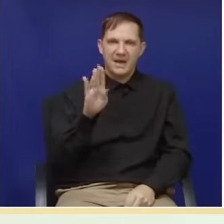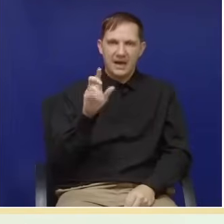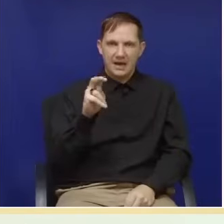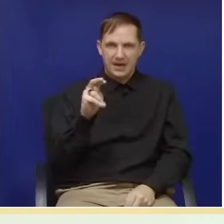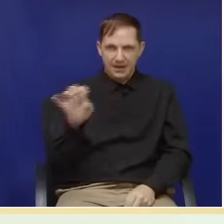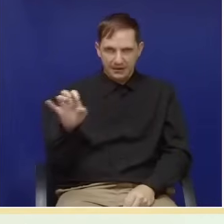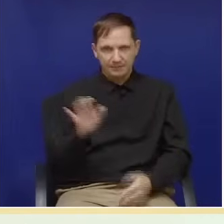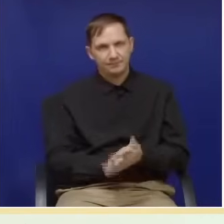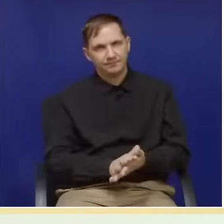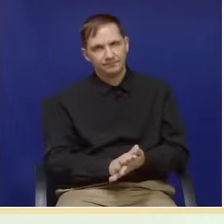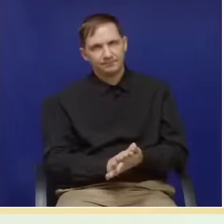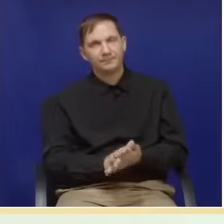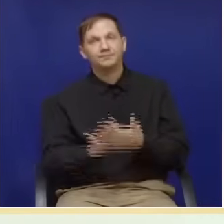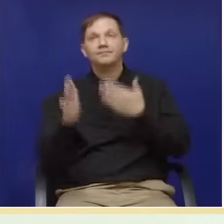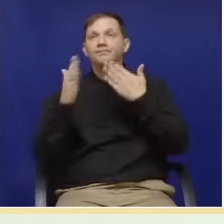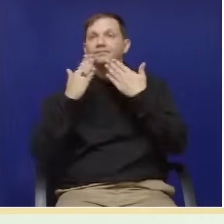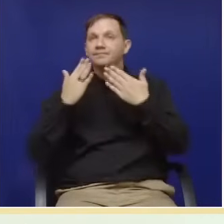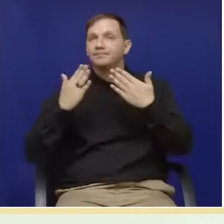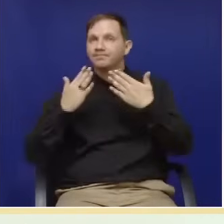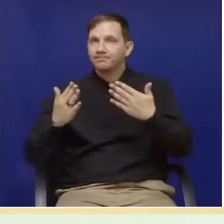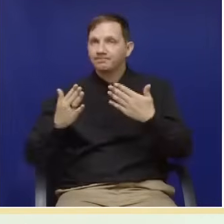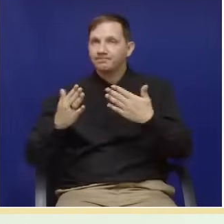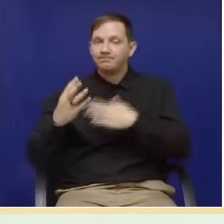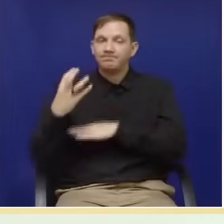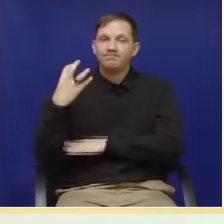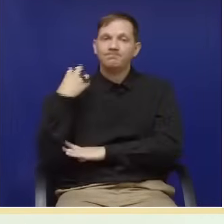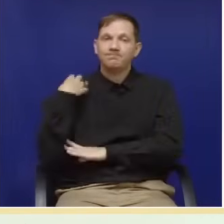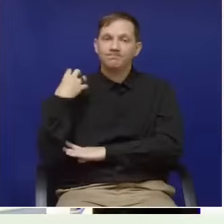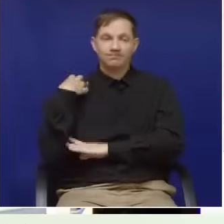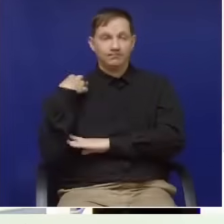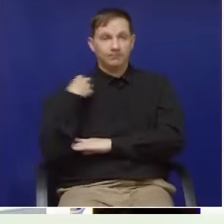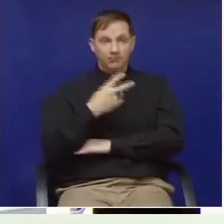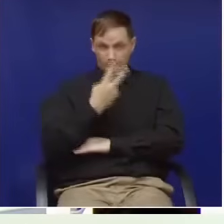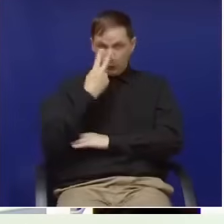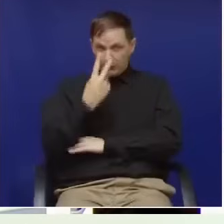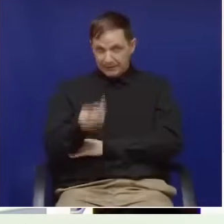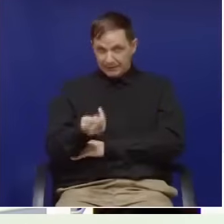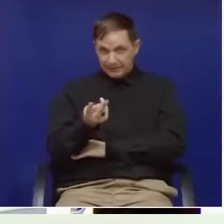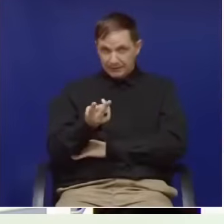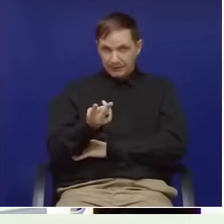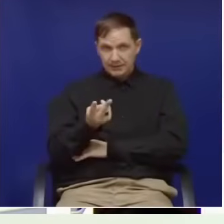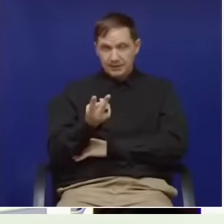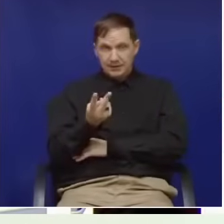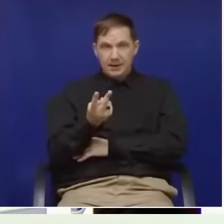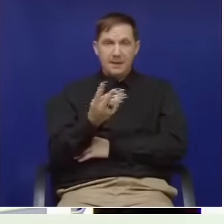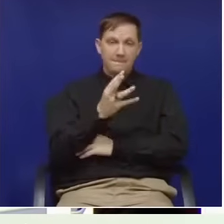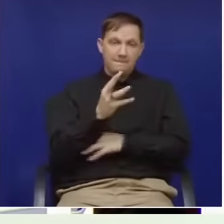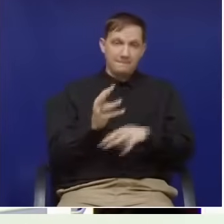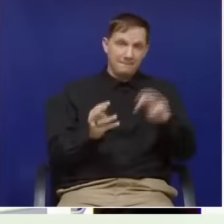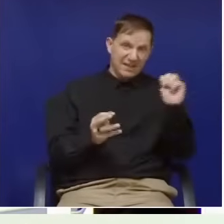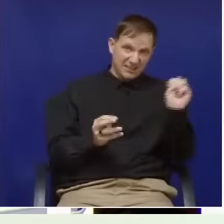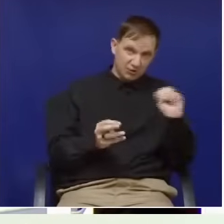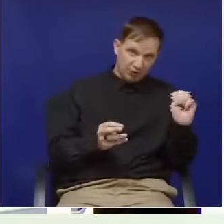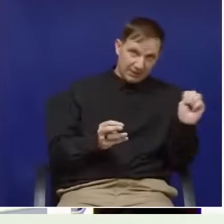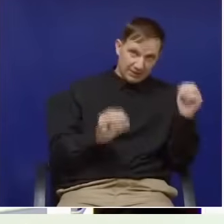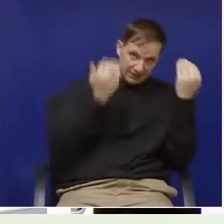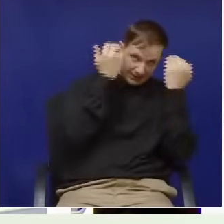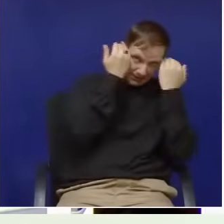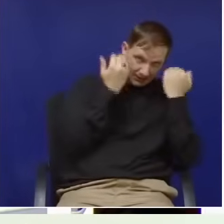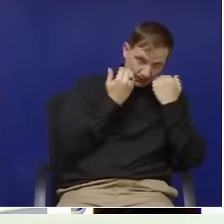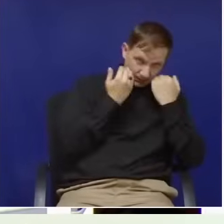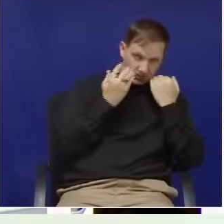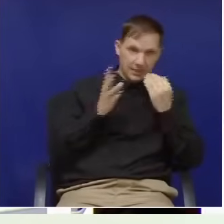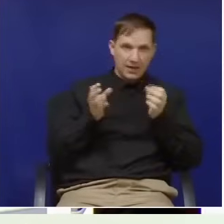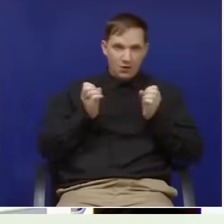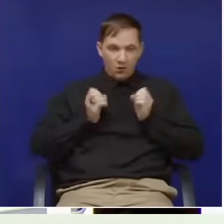Thank you very much, Minister. You see, the magistrates and the officials of the